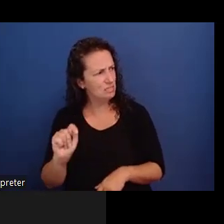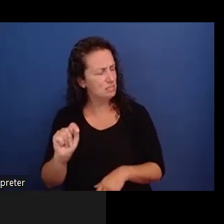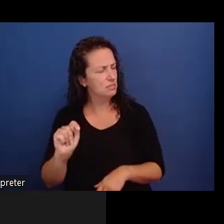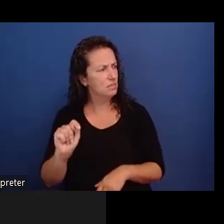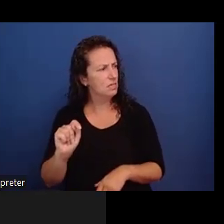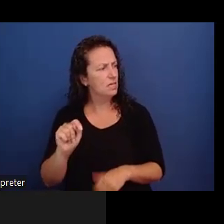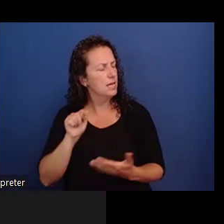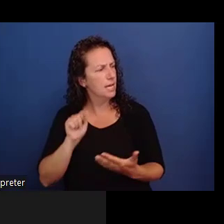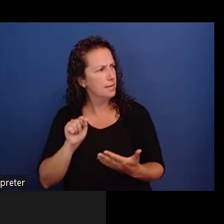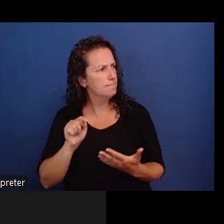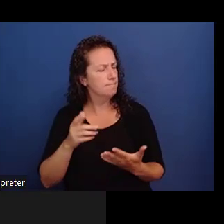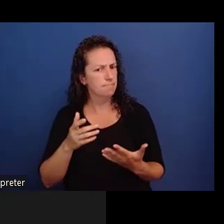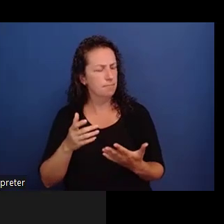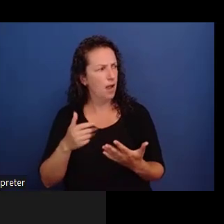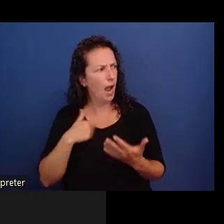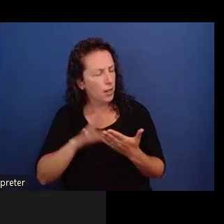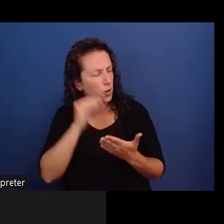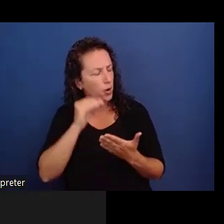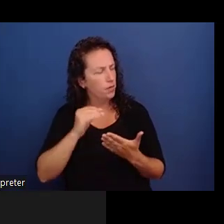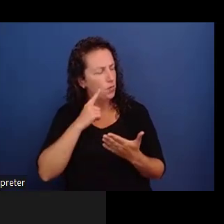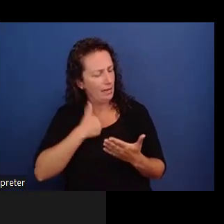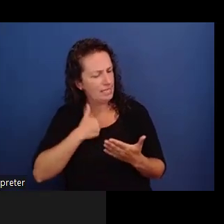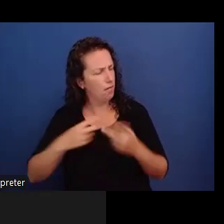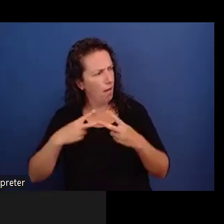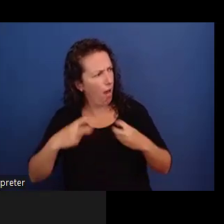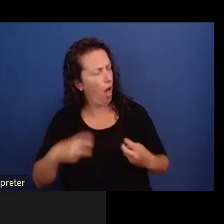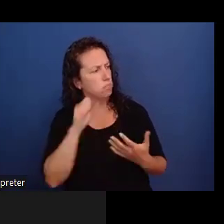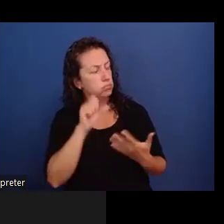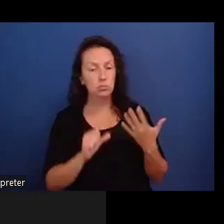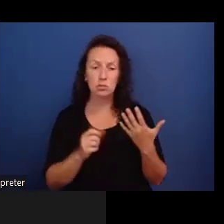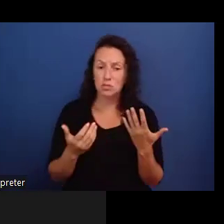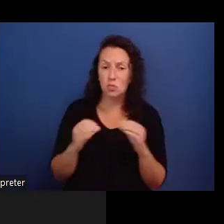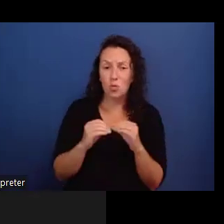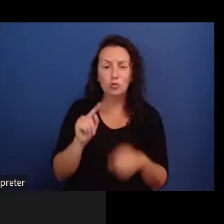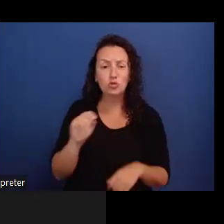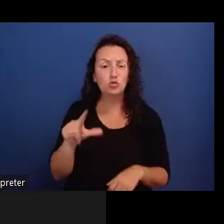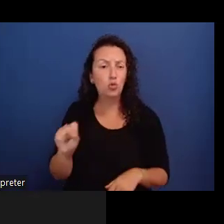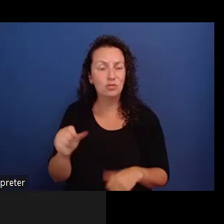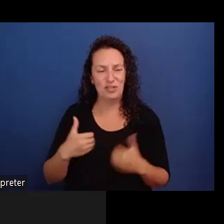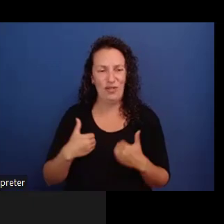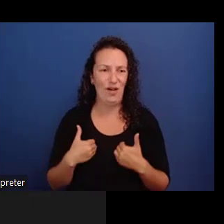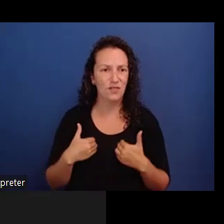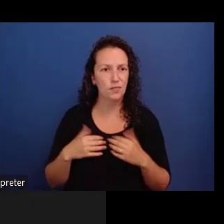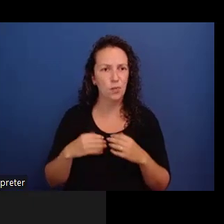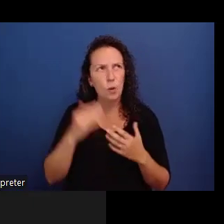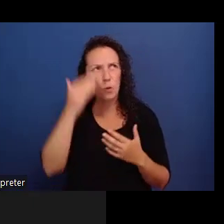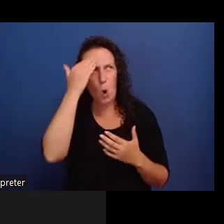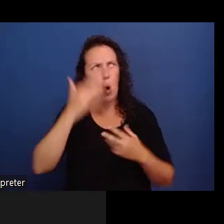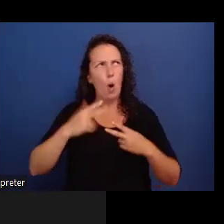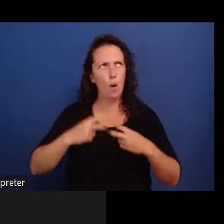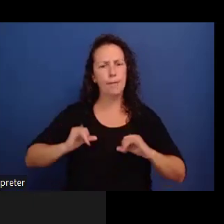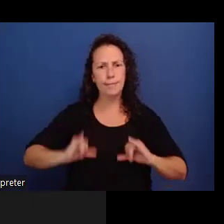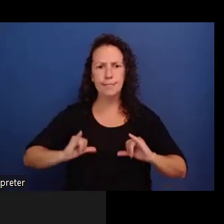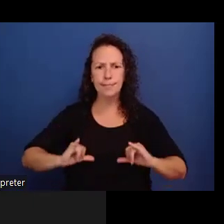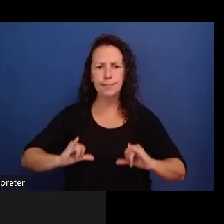more tools in your tool belt. And the kind of difficulty